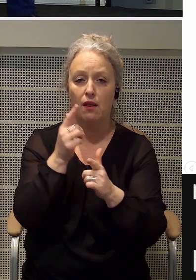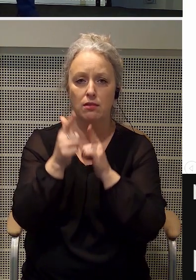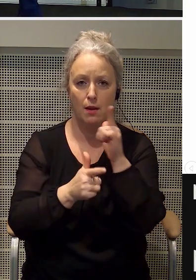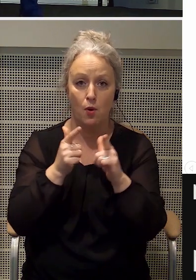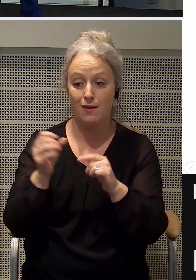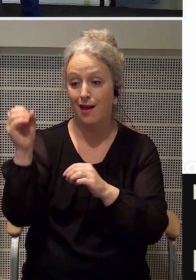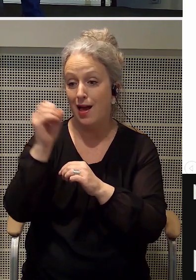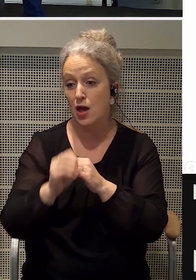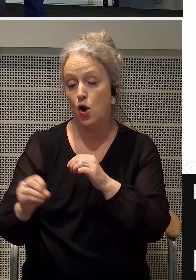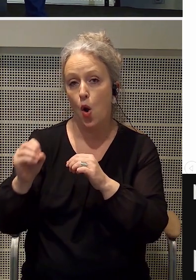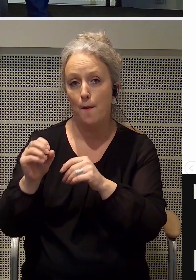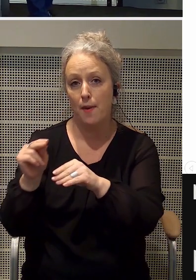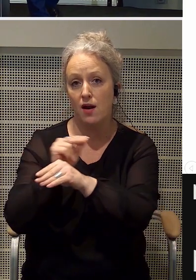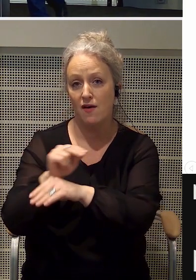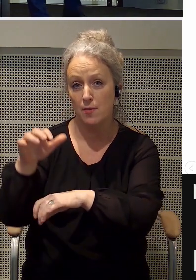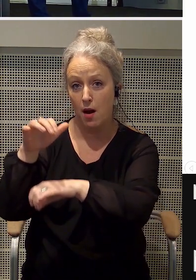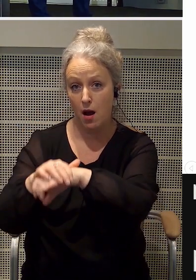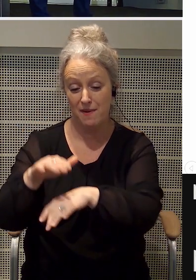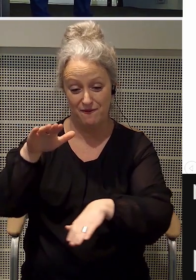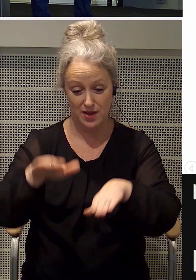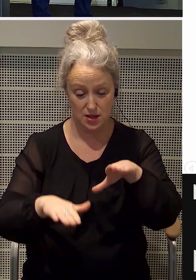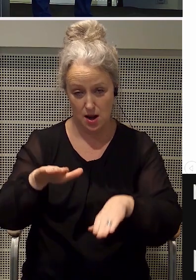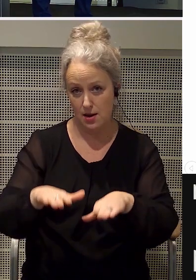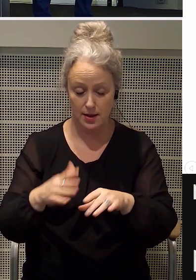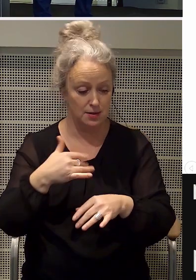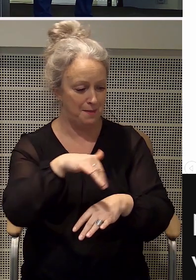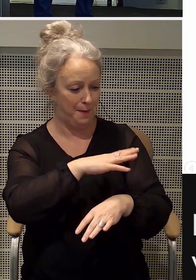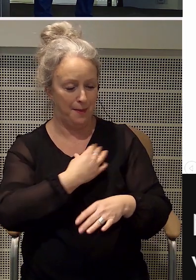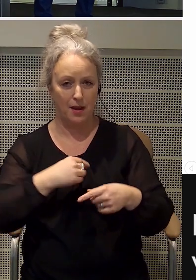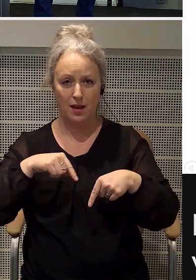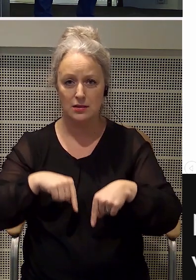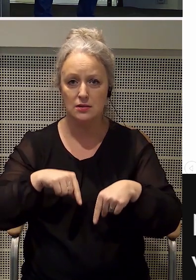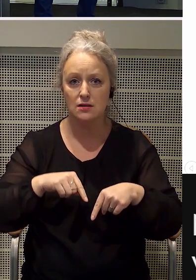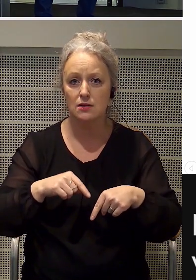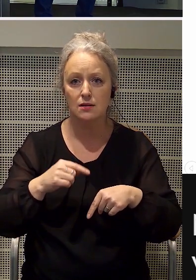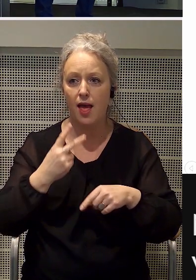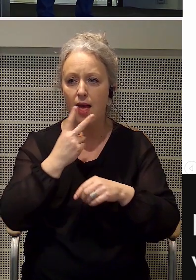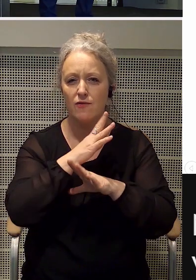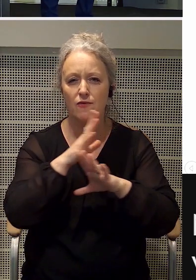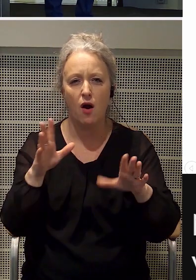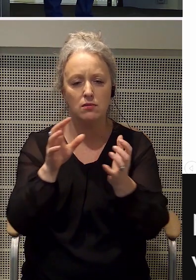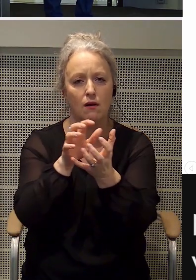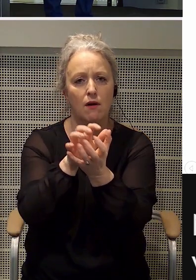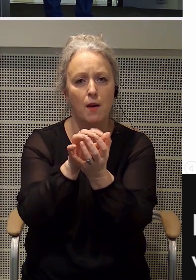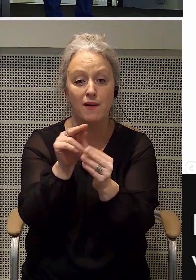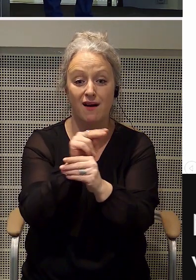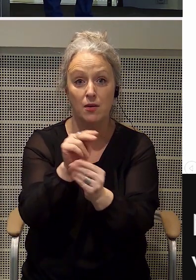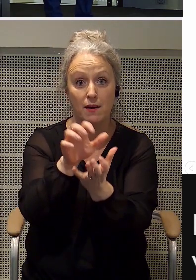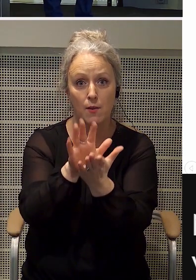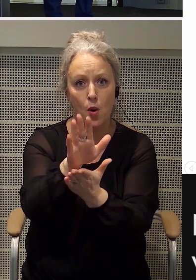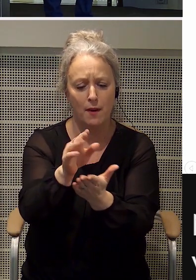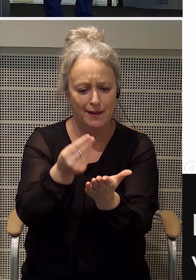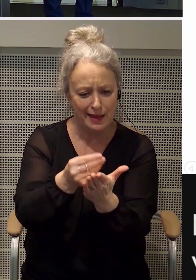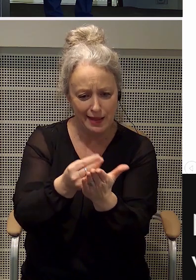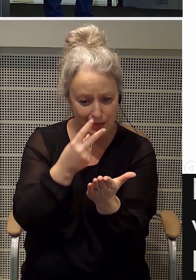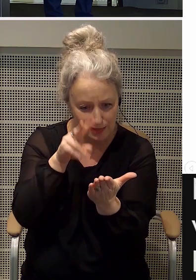About medical assessment of drugs. Indeed, when we compare our system